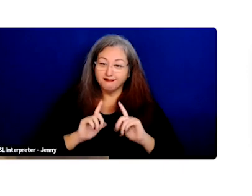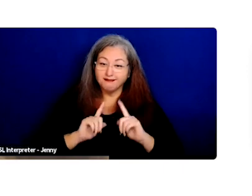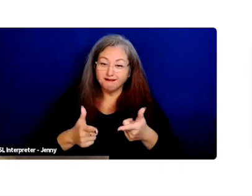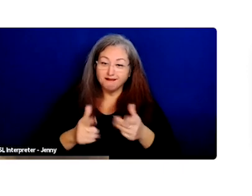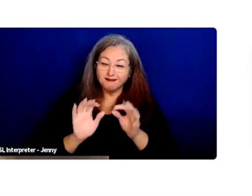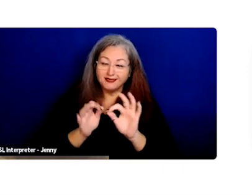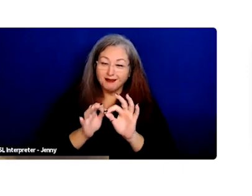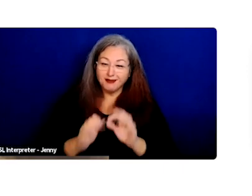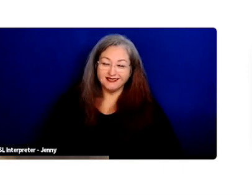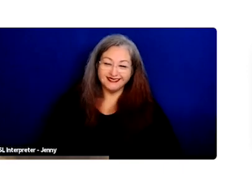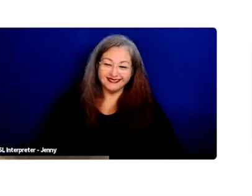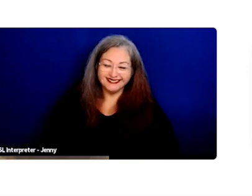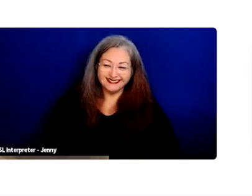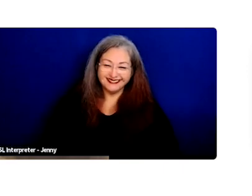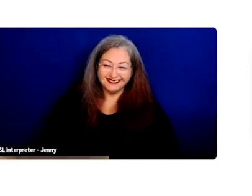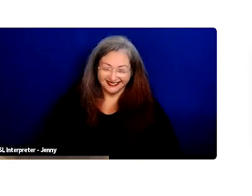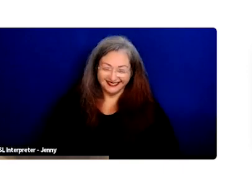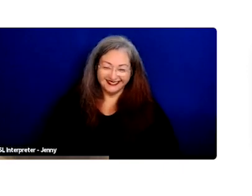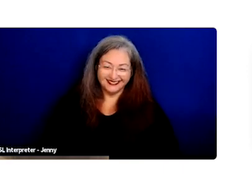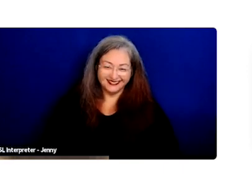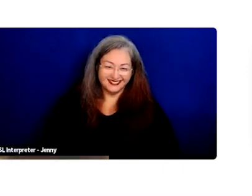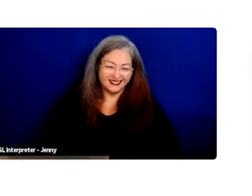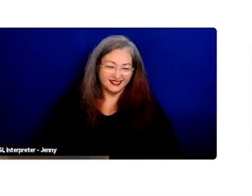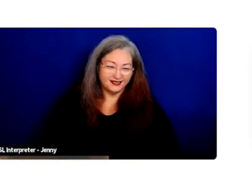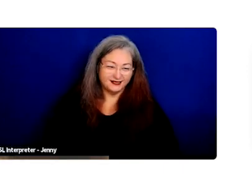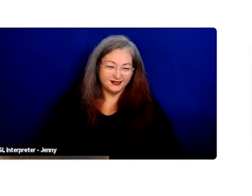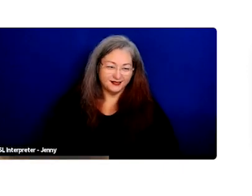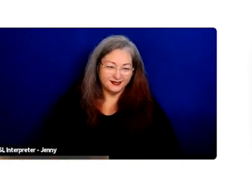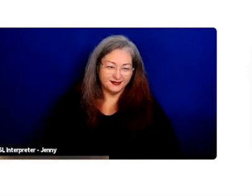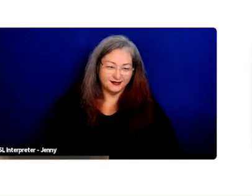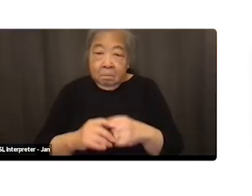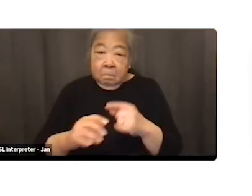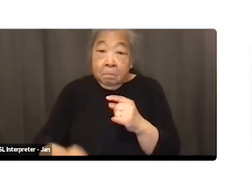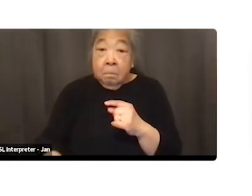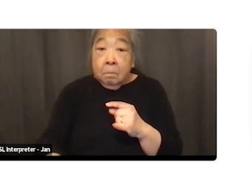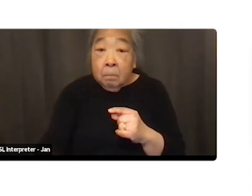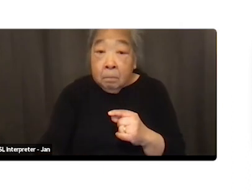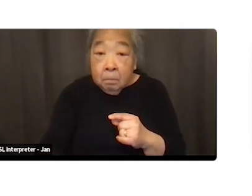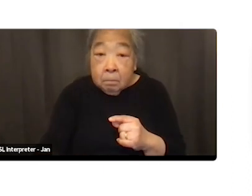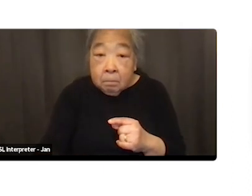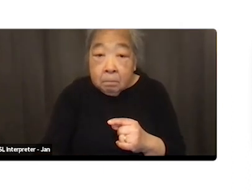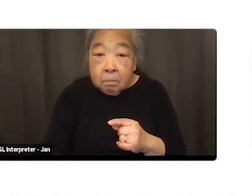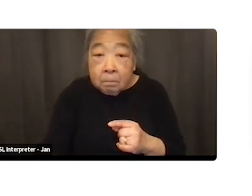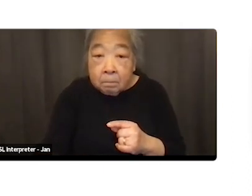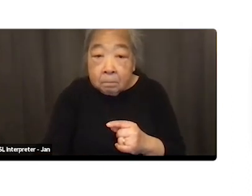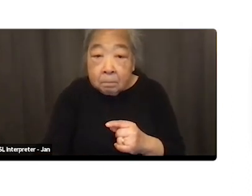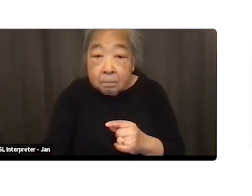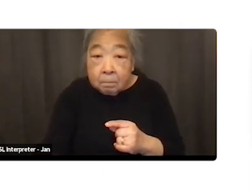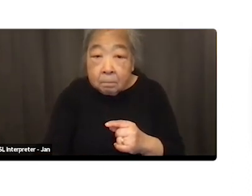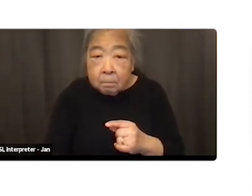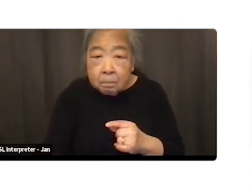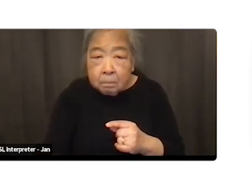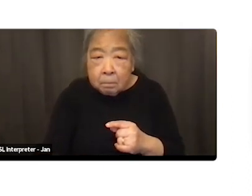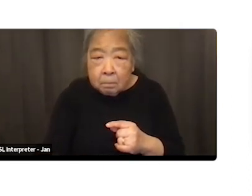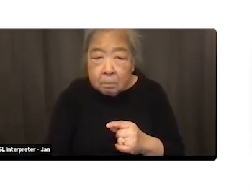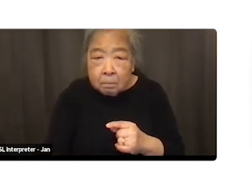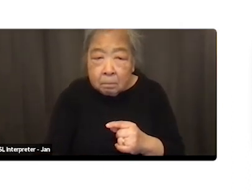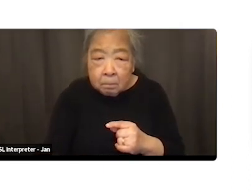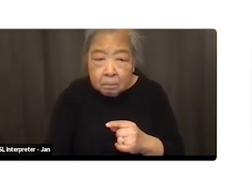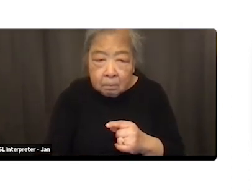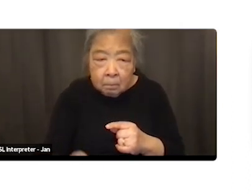that is our 5 bodies. Resmaa Menakem, an incredible teacher and